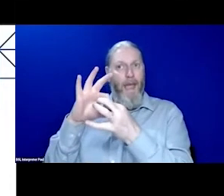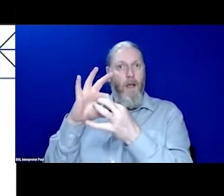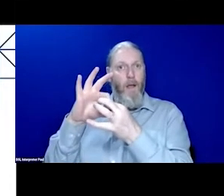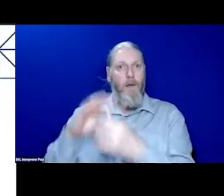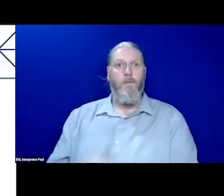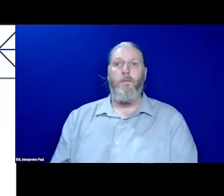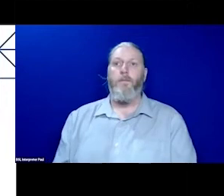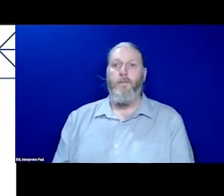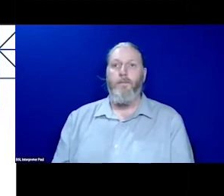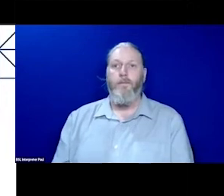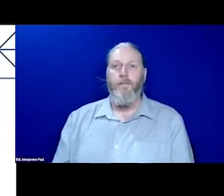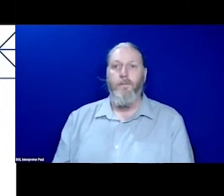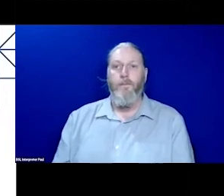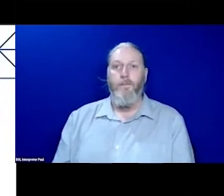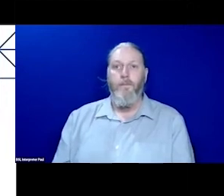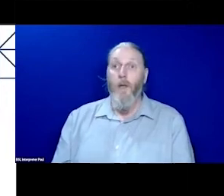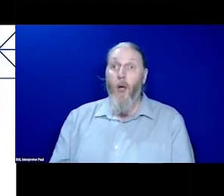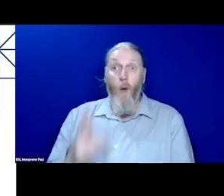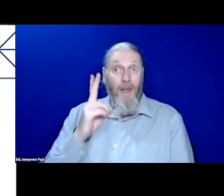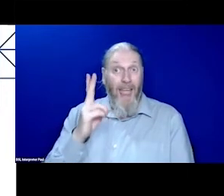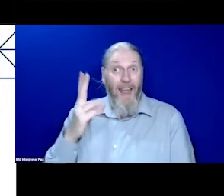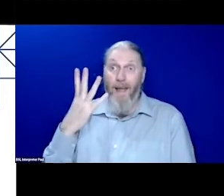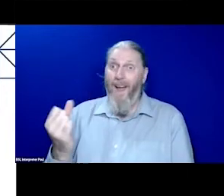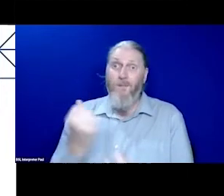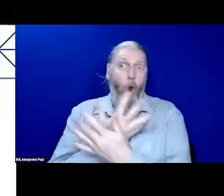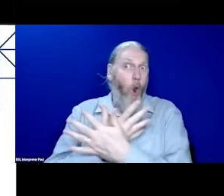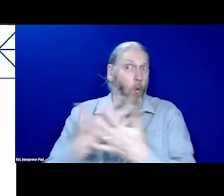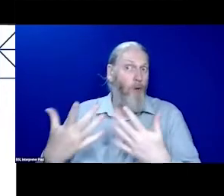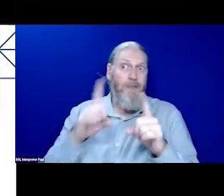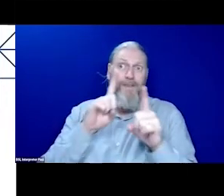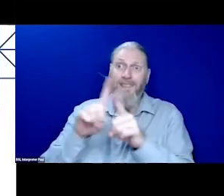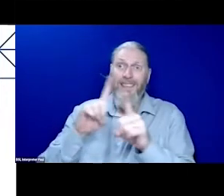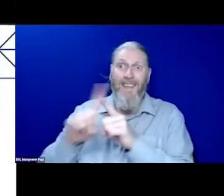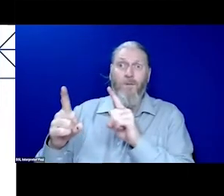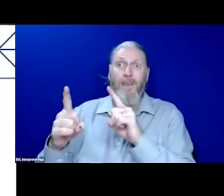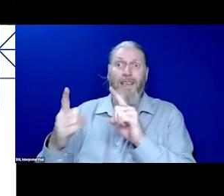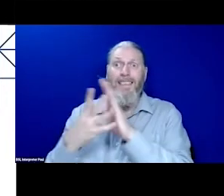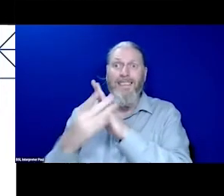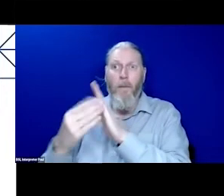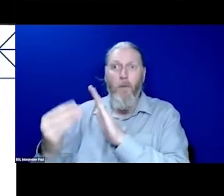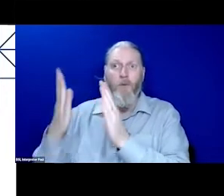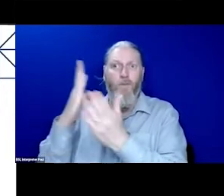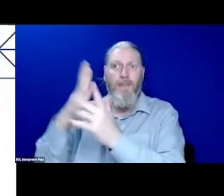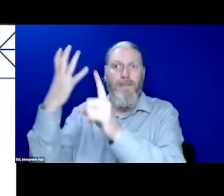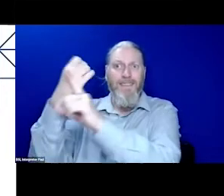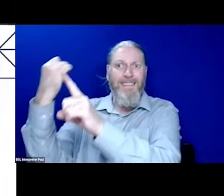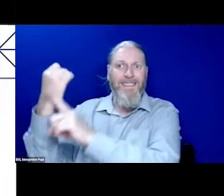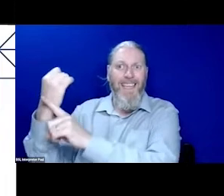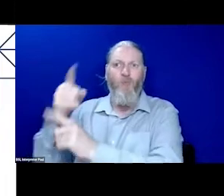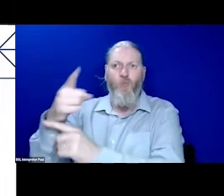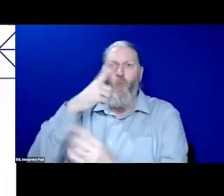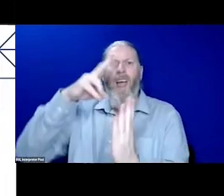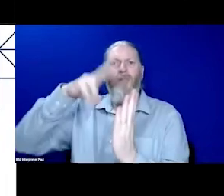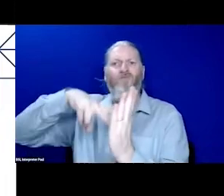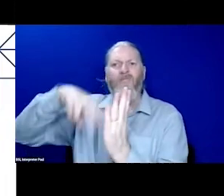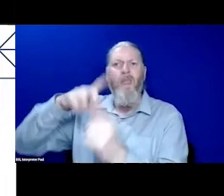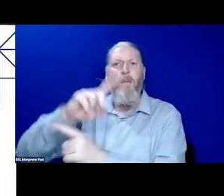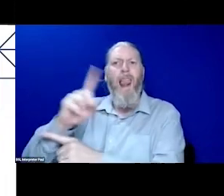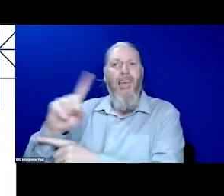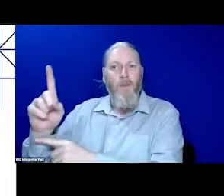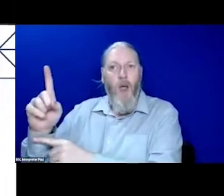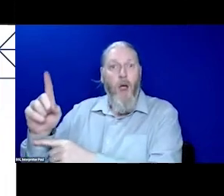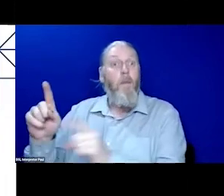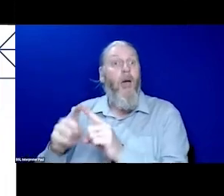So there are, again, many examples of success that I'll let you peruse later in your own time. But some of them are things like green